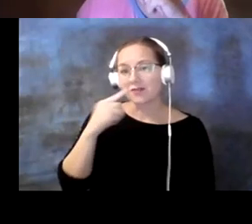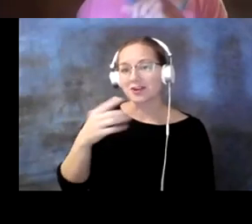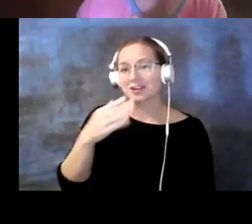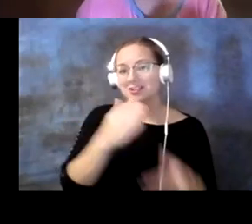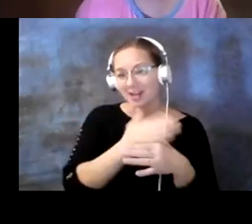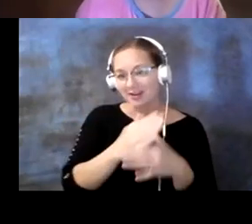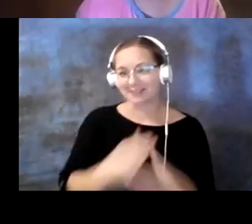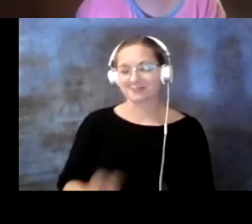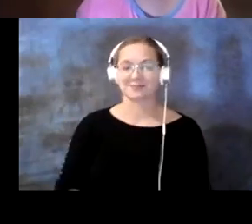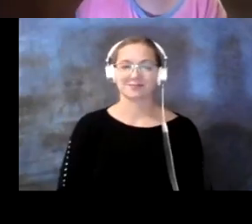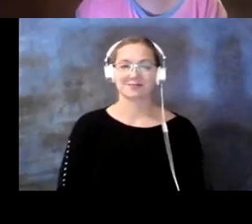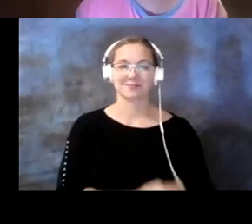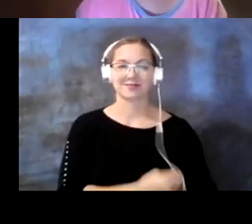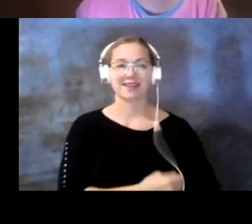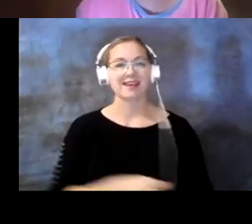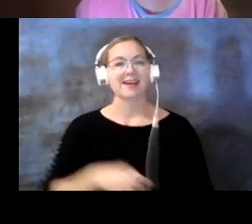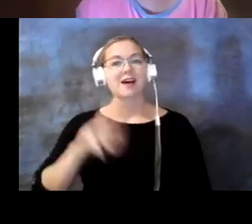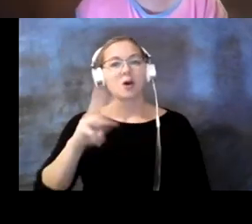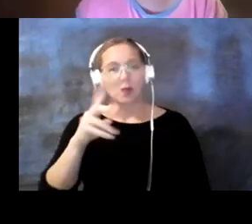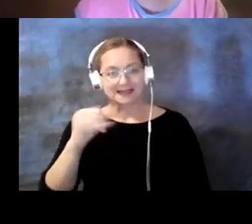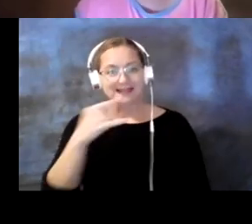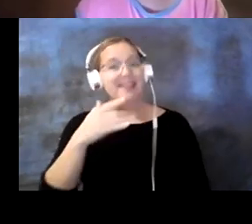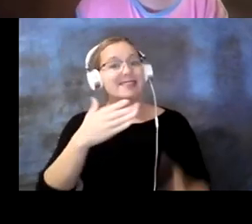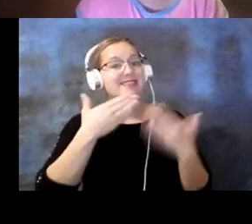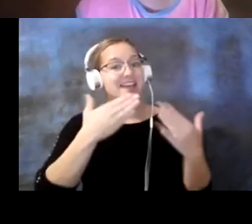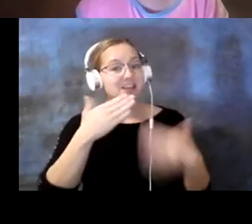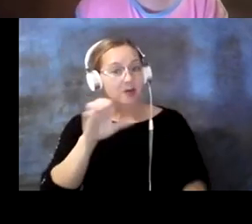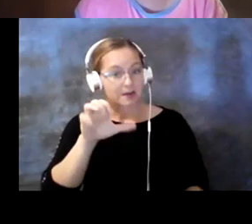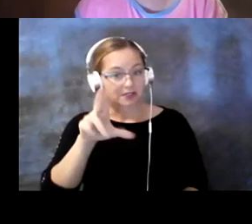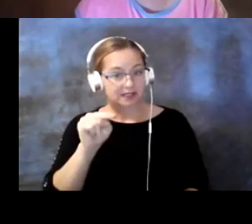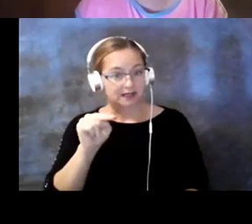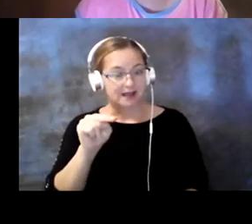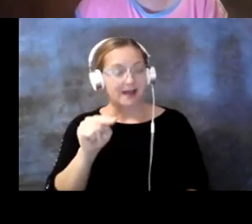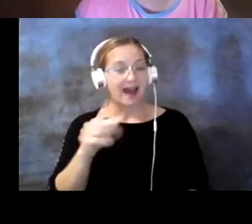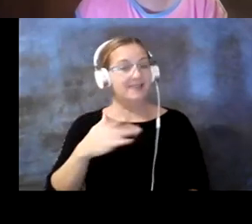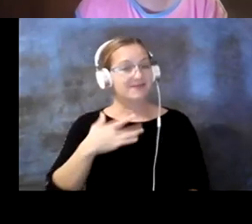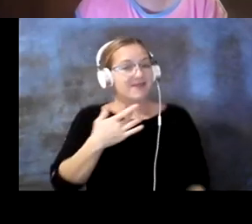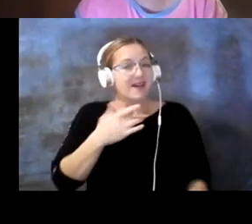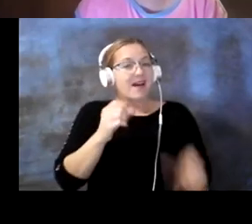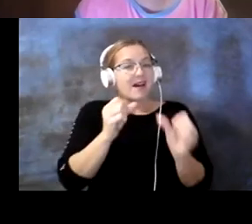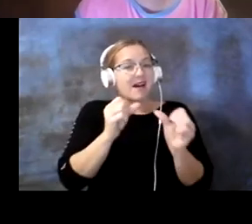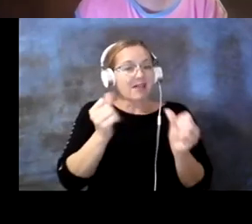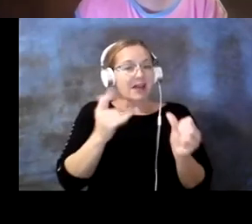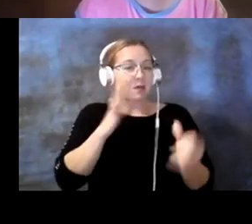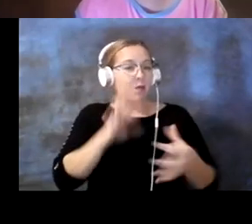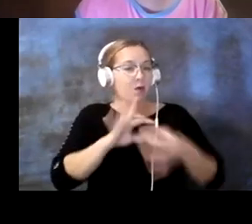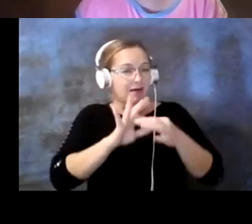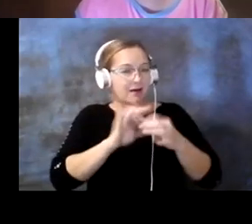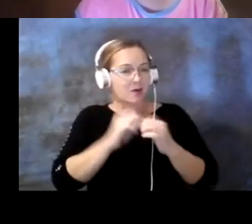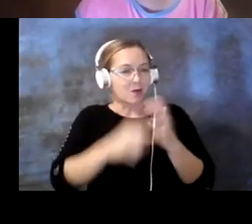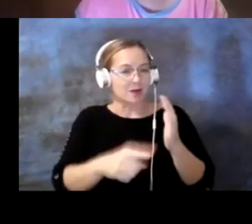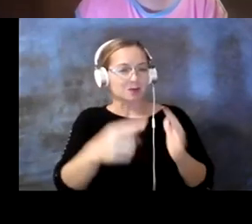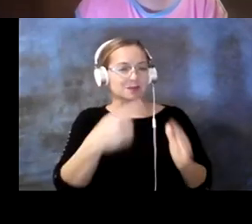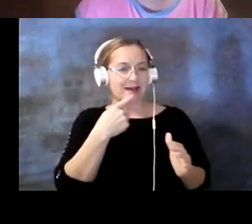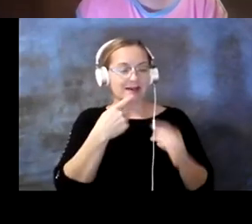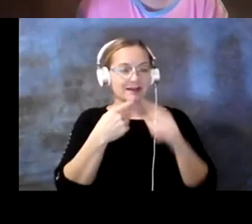Thank you, Emerson, for sharing that. I think a lot of people will resonate with what you shared, because